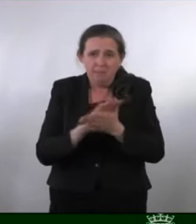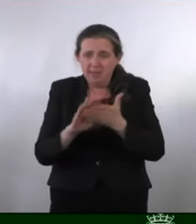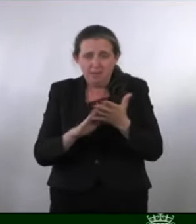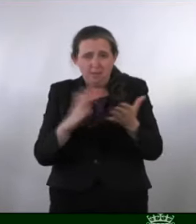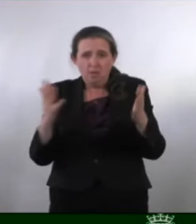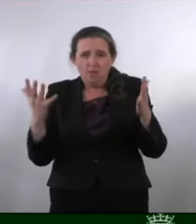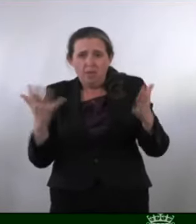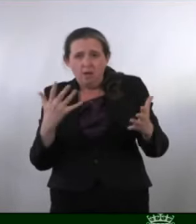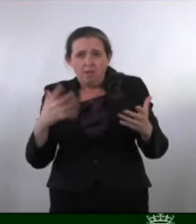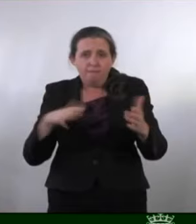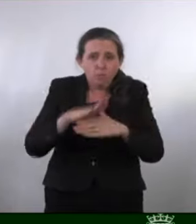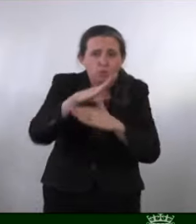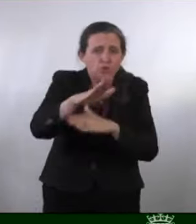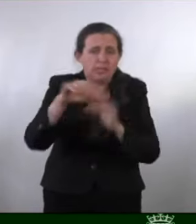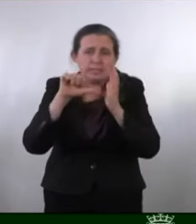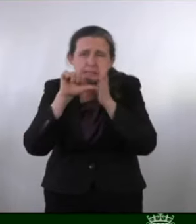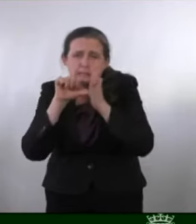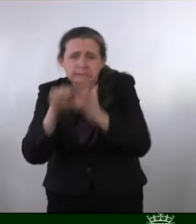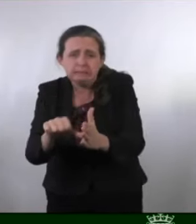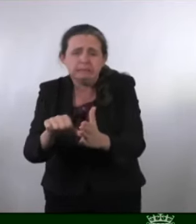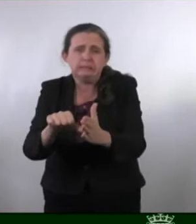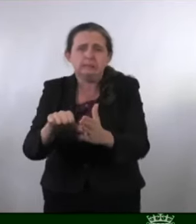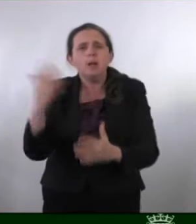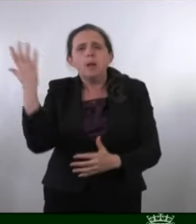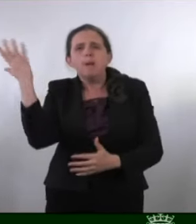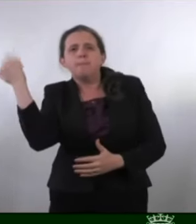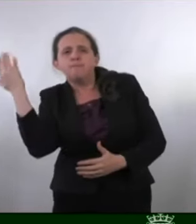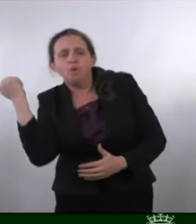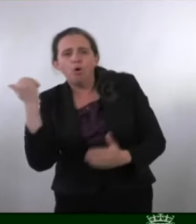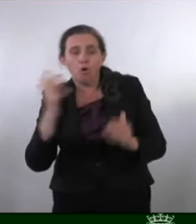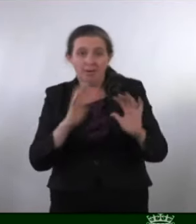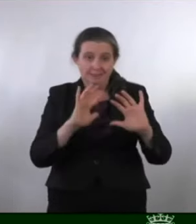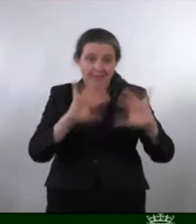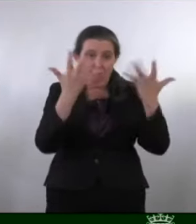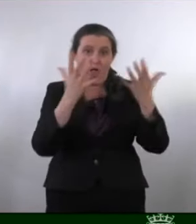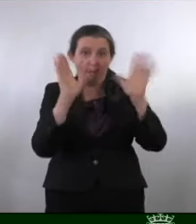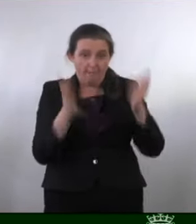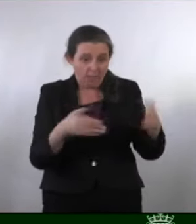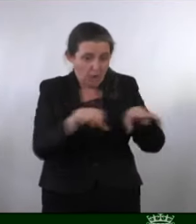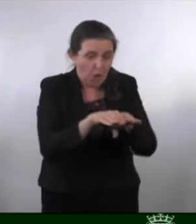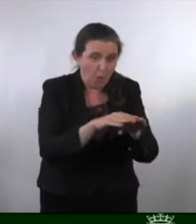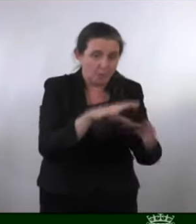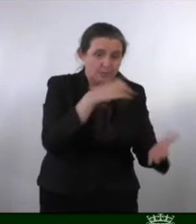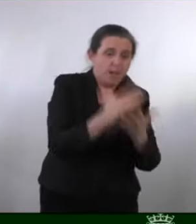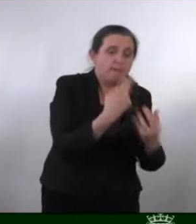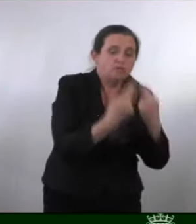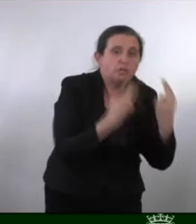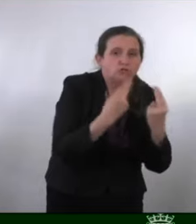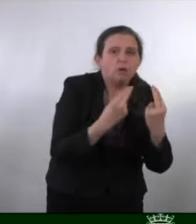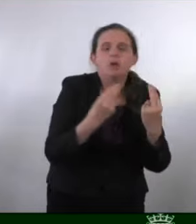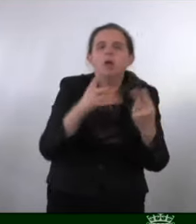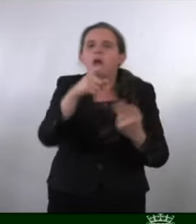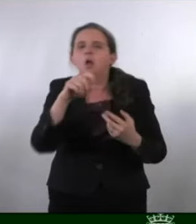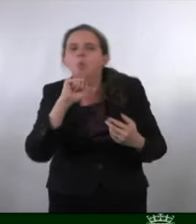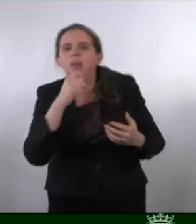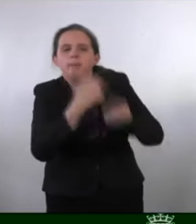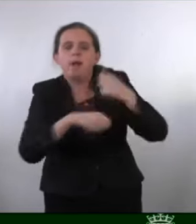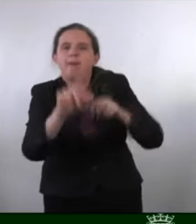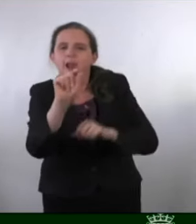behind the 10 o'clock, soon to be 11 o'clock curfew, and said it was a policy decision. So if there's